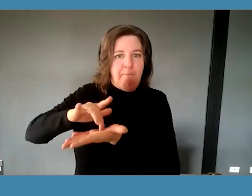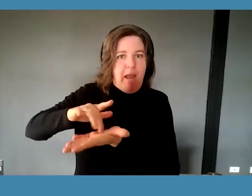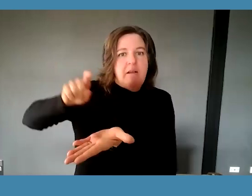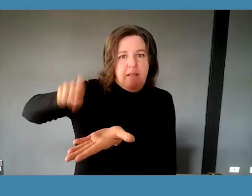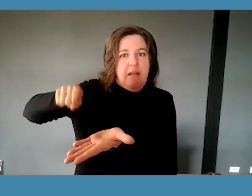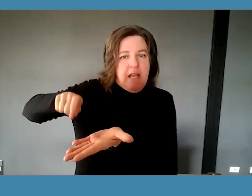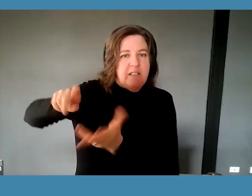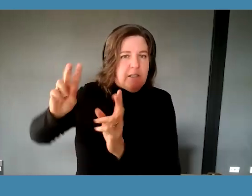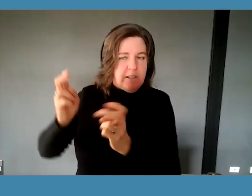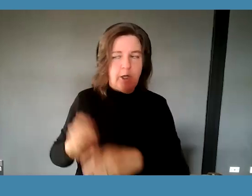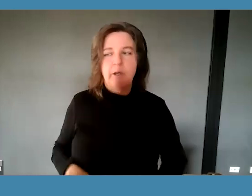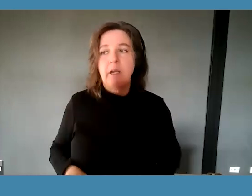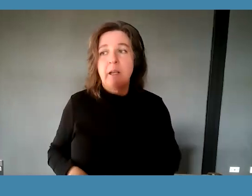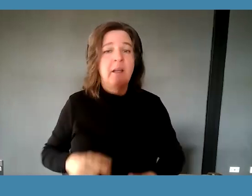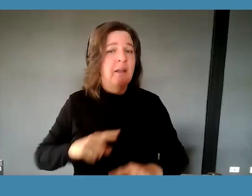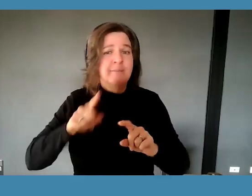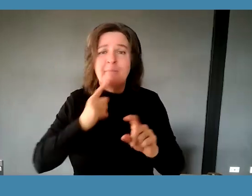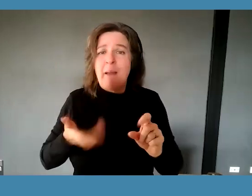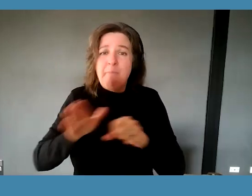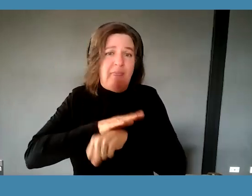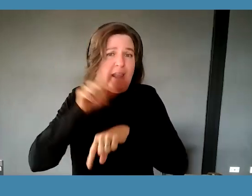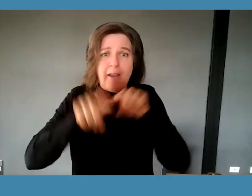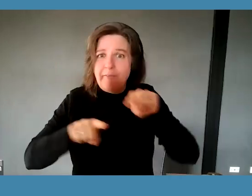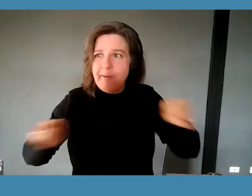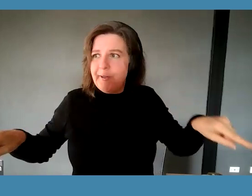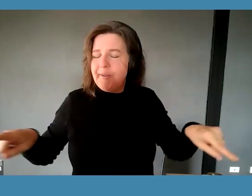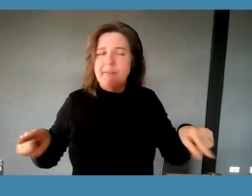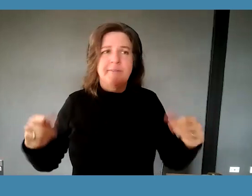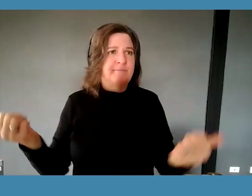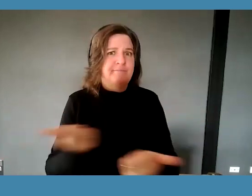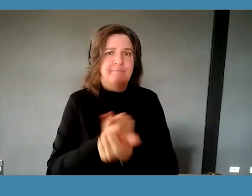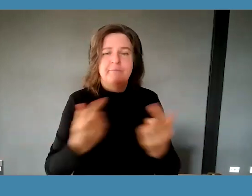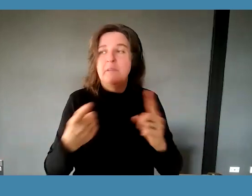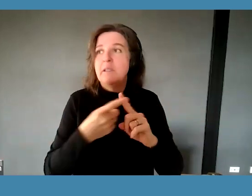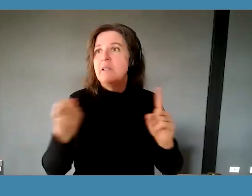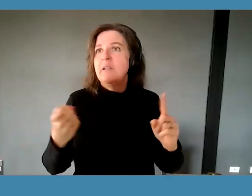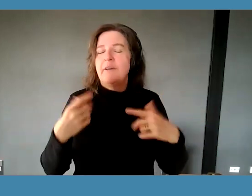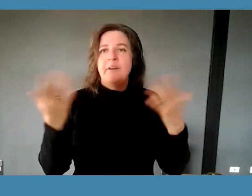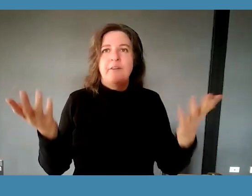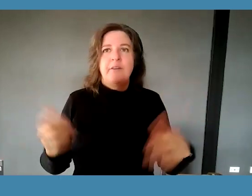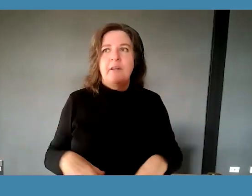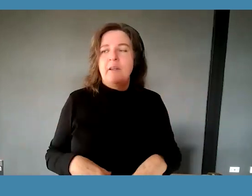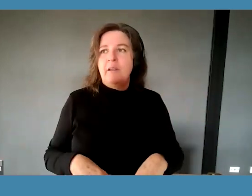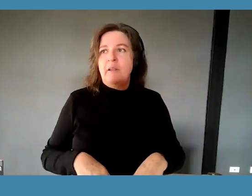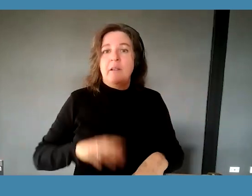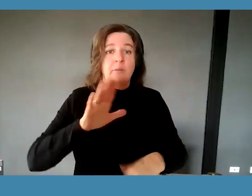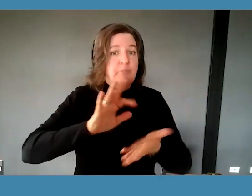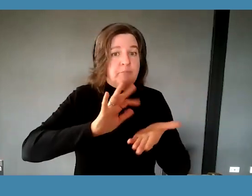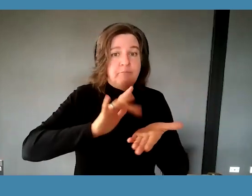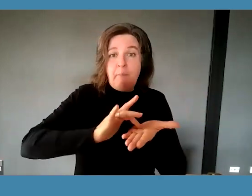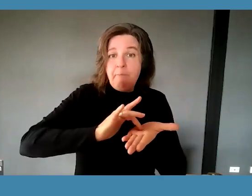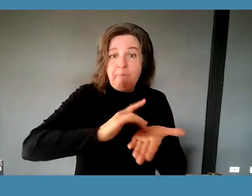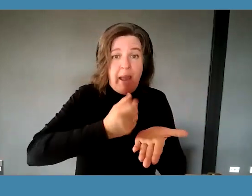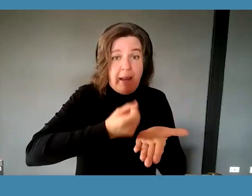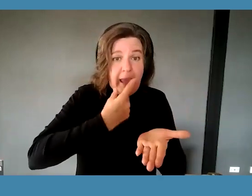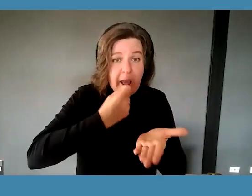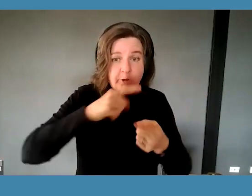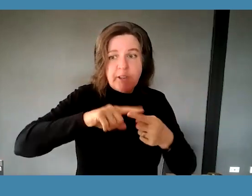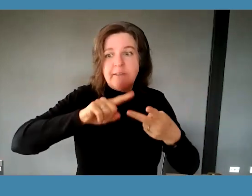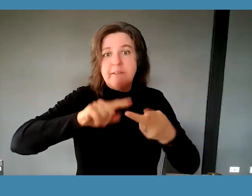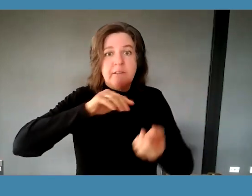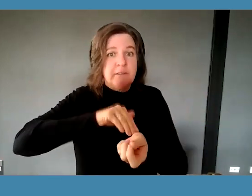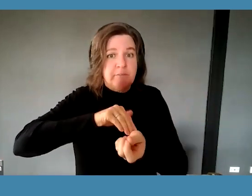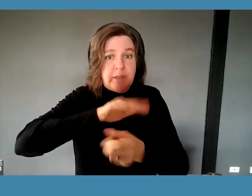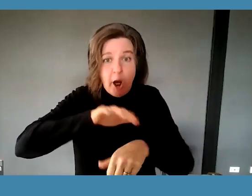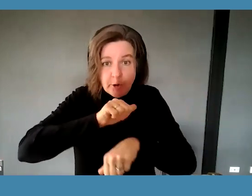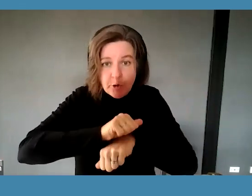cover all sorts of things, everything from your medications and your doctor's appointments